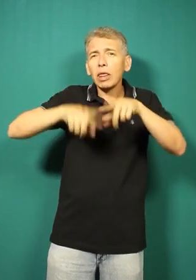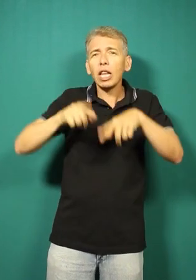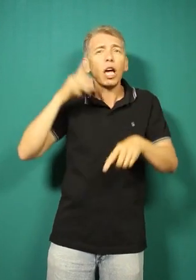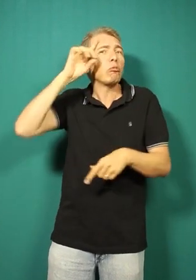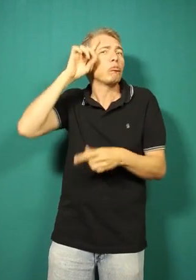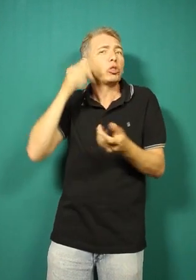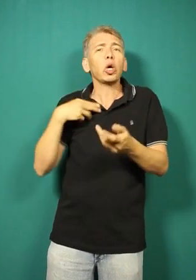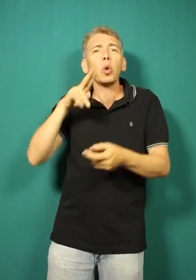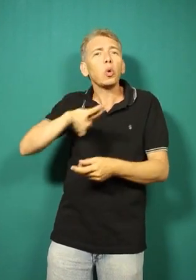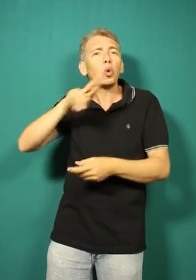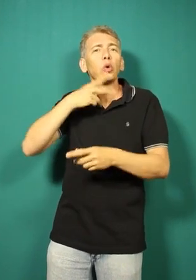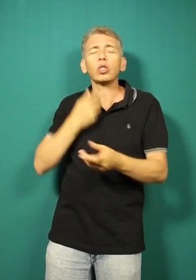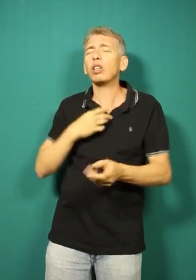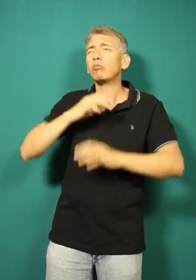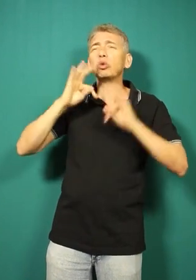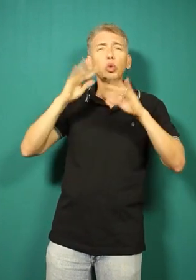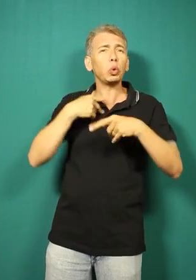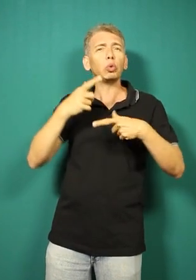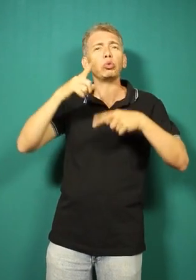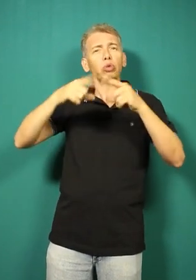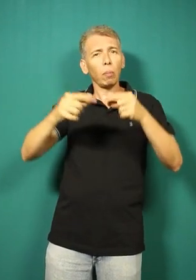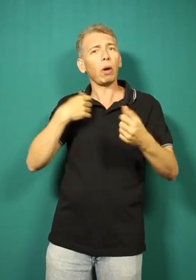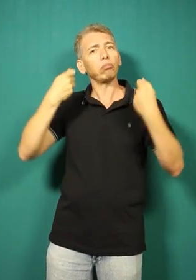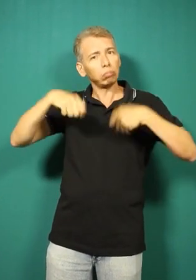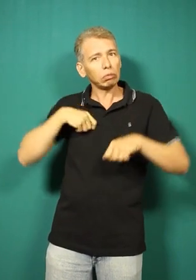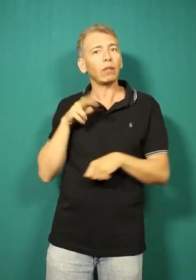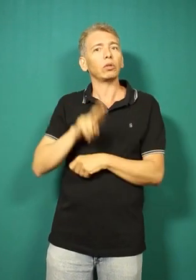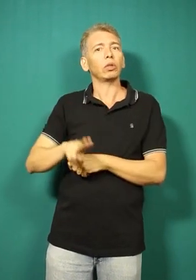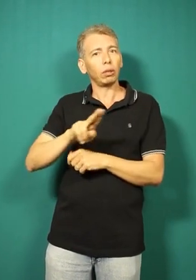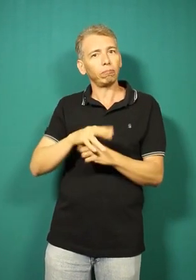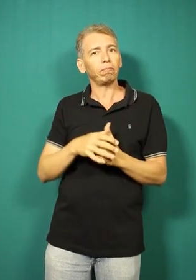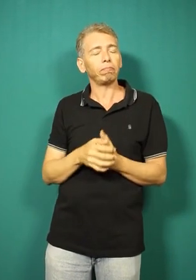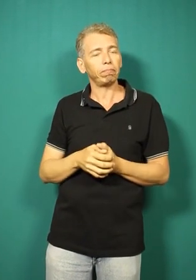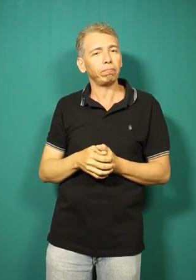tools and was in great demand throughout Japan.